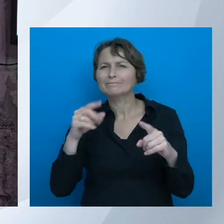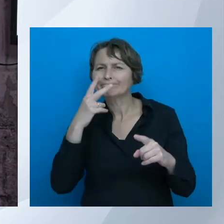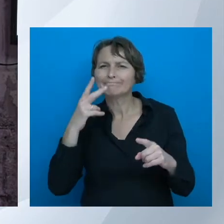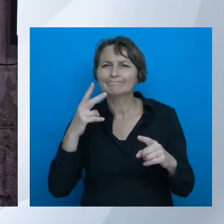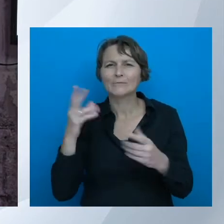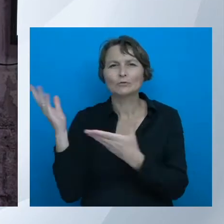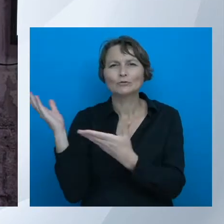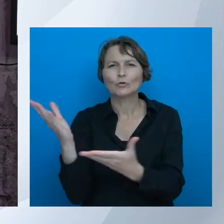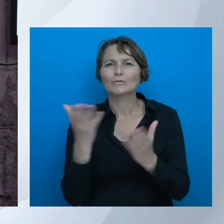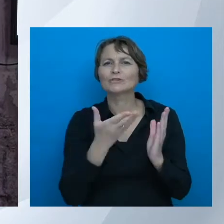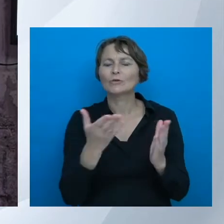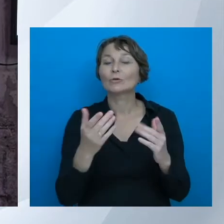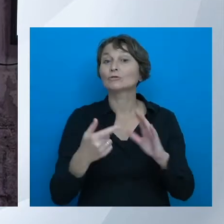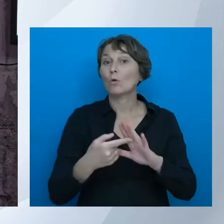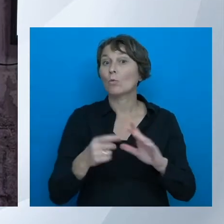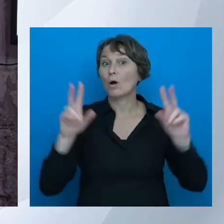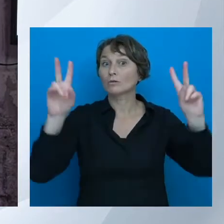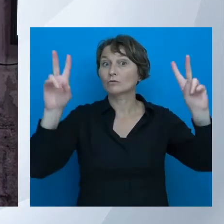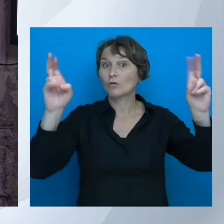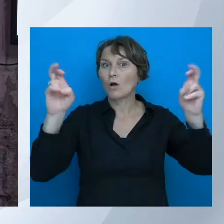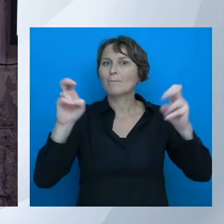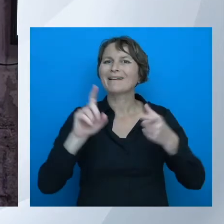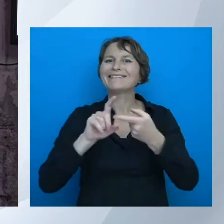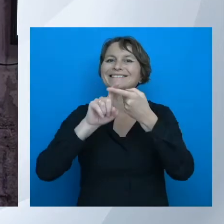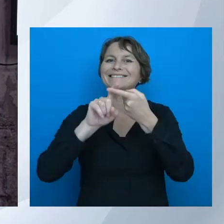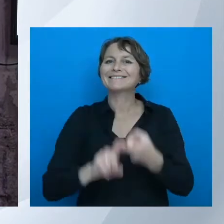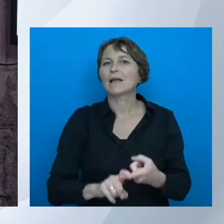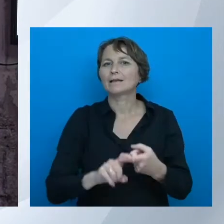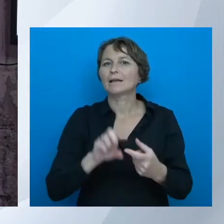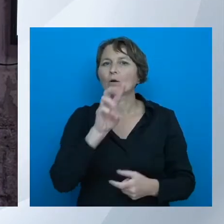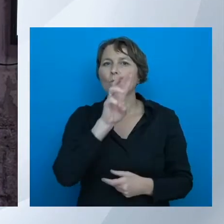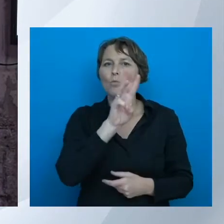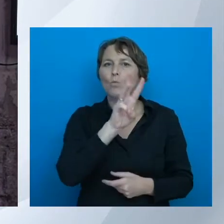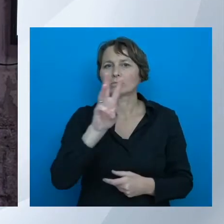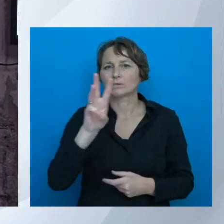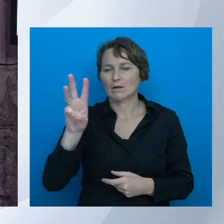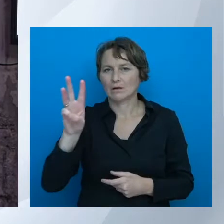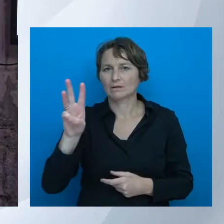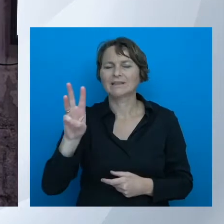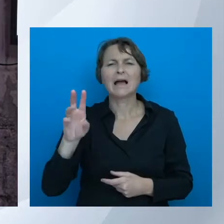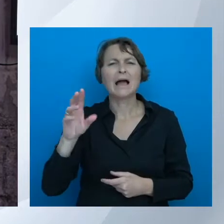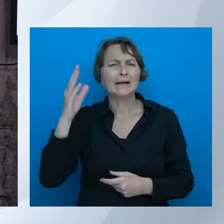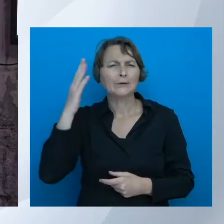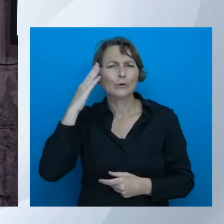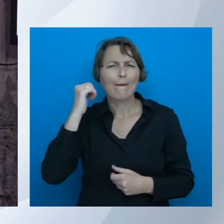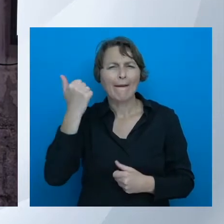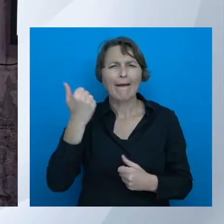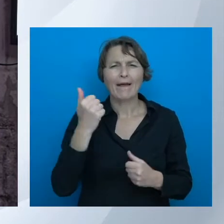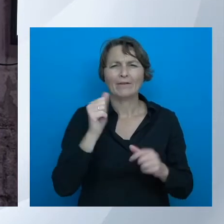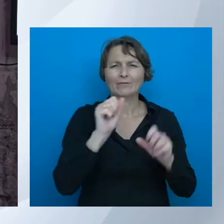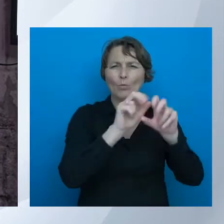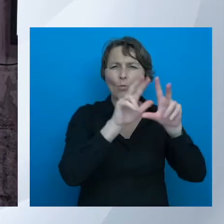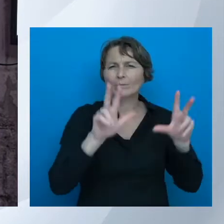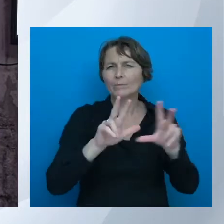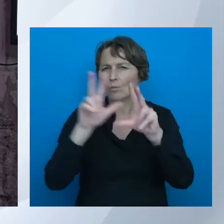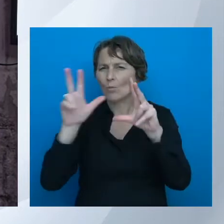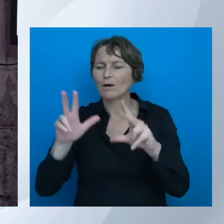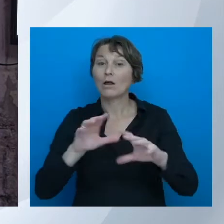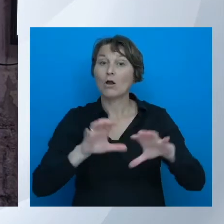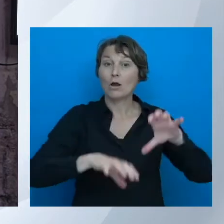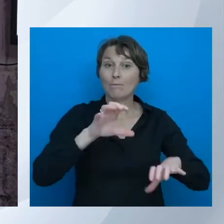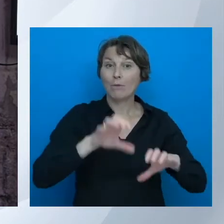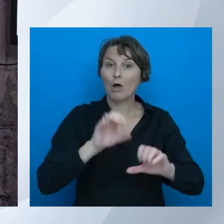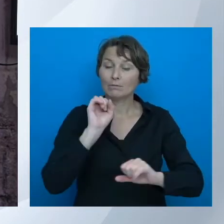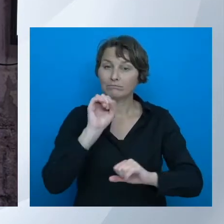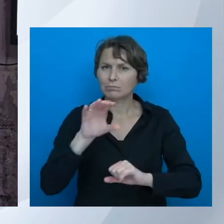static sites. Yeah. And I've been running my blog for ages on WordPress, and I decided to migrate to static sites, I think